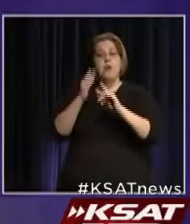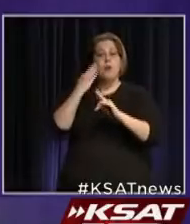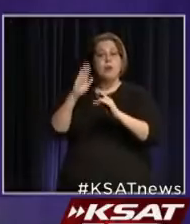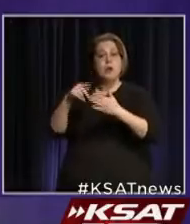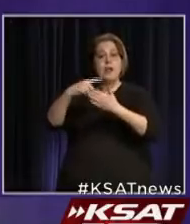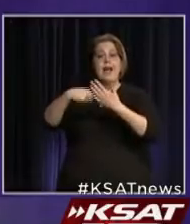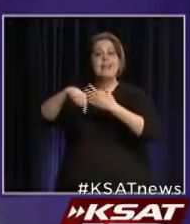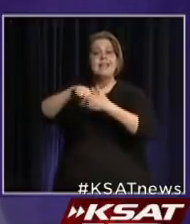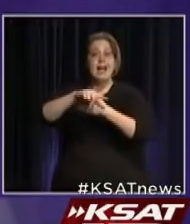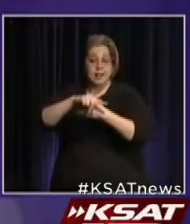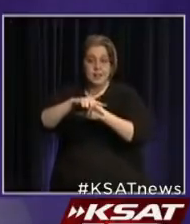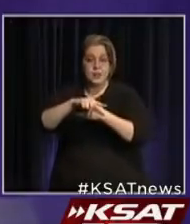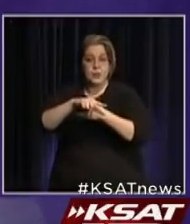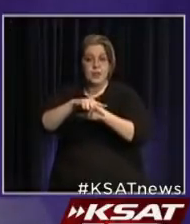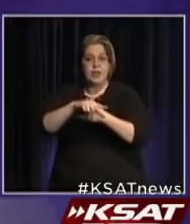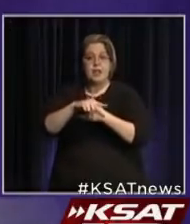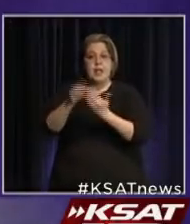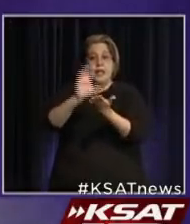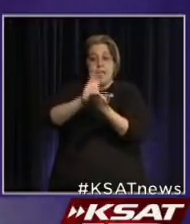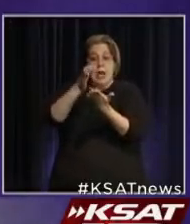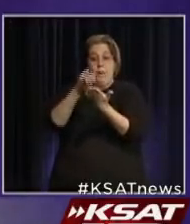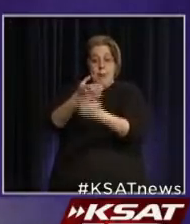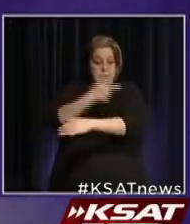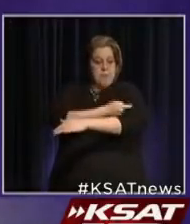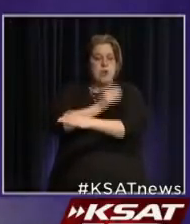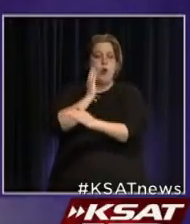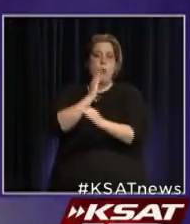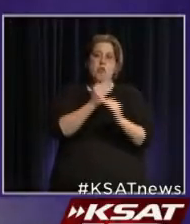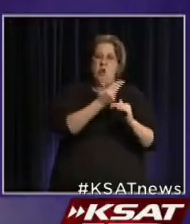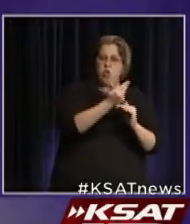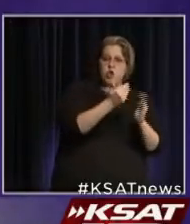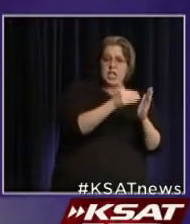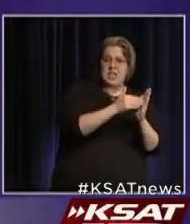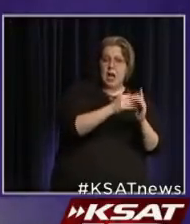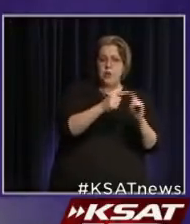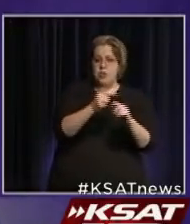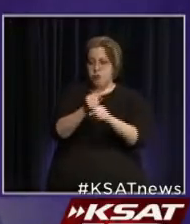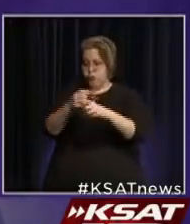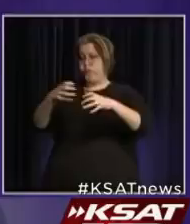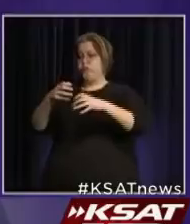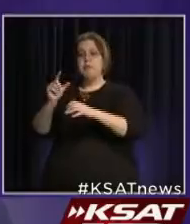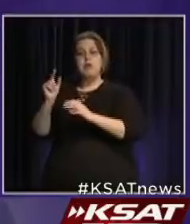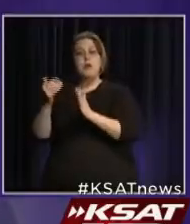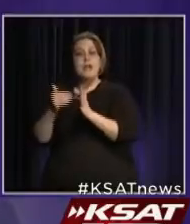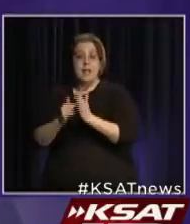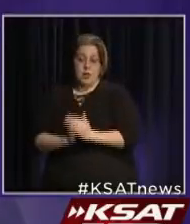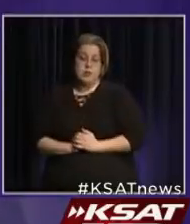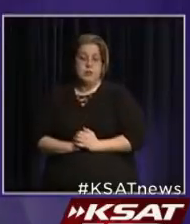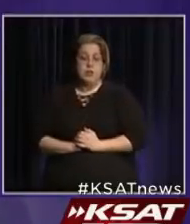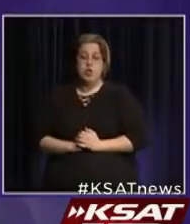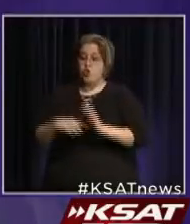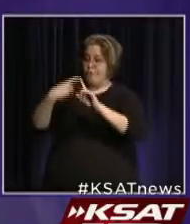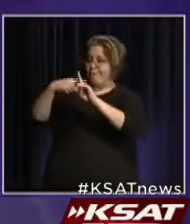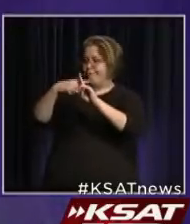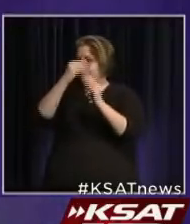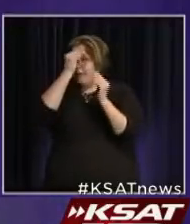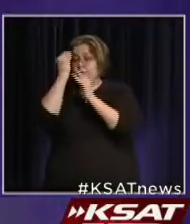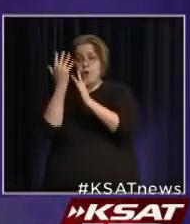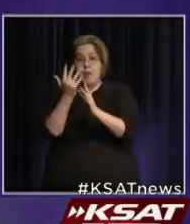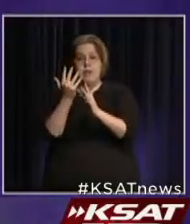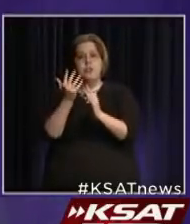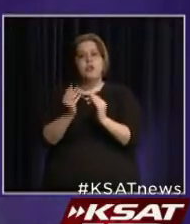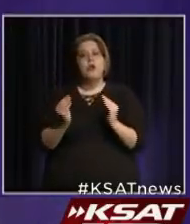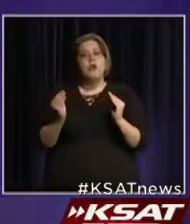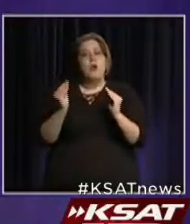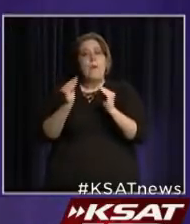week, their dose amount will go up from about 13,000 to about 20,000 available. So some good news coming. Some